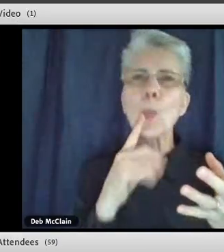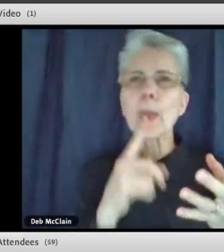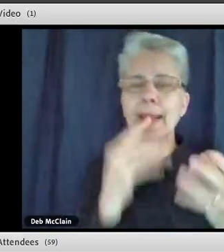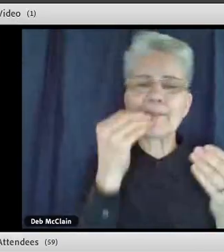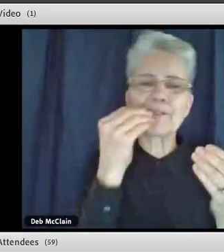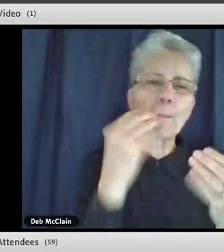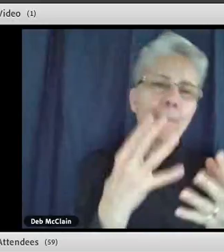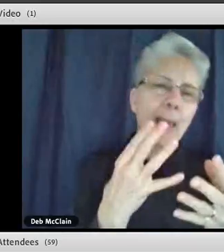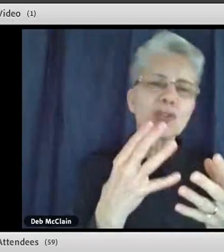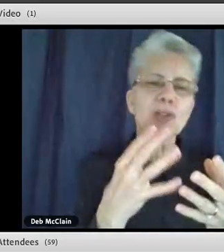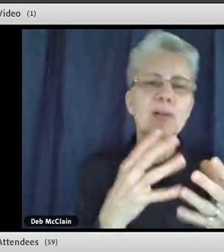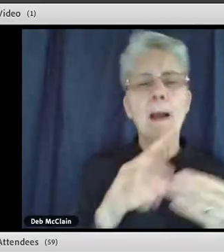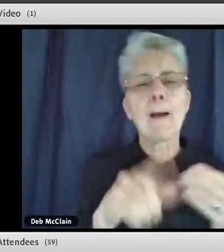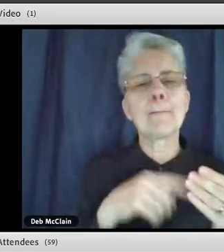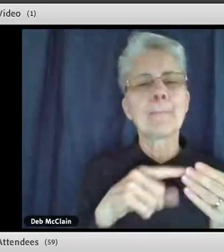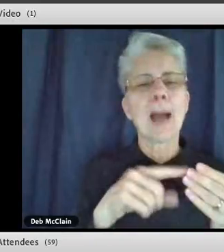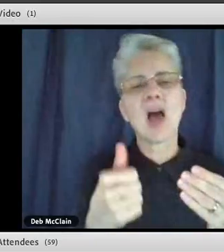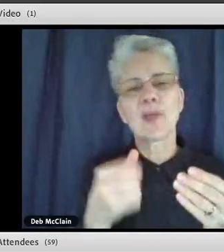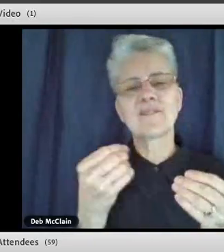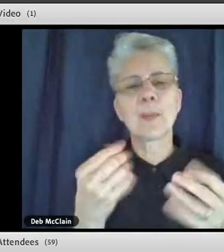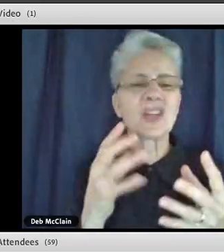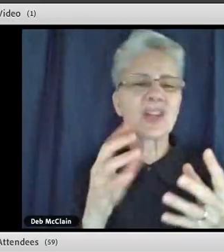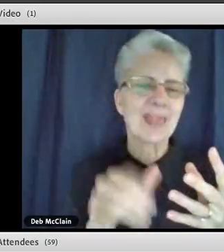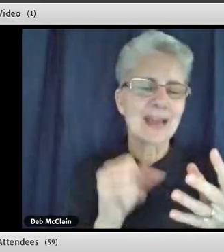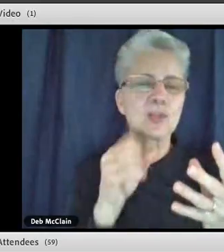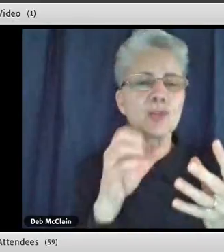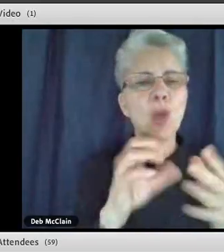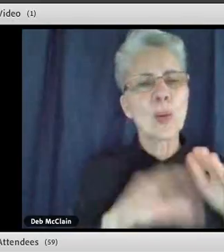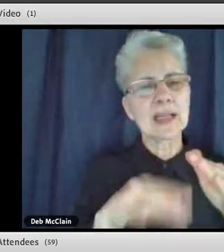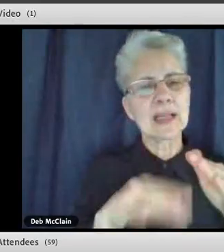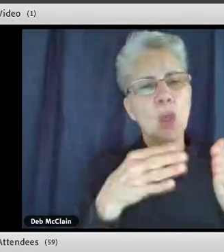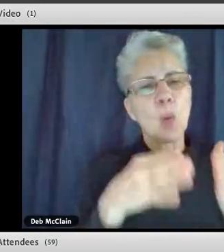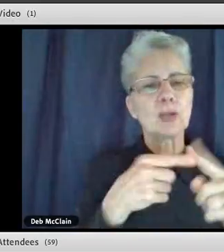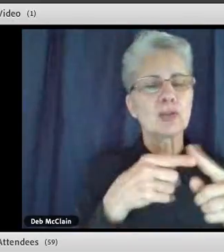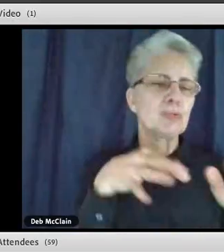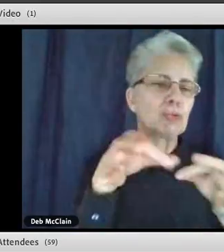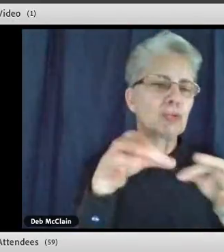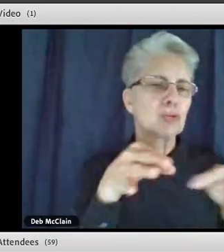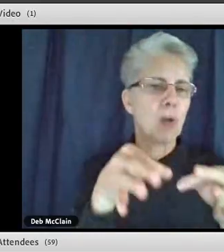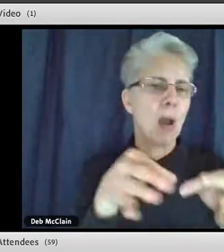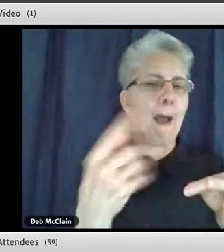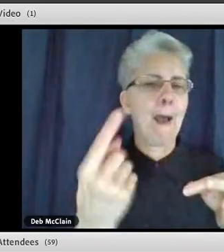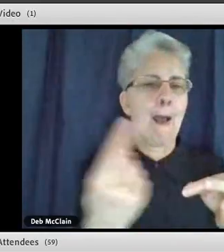that's about other information. So essentially a way of describing